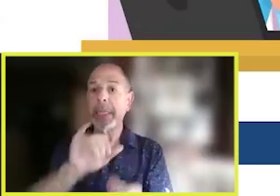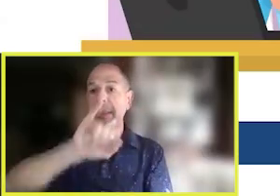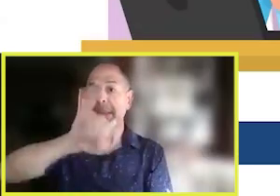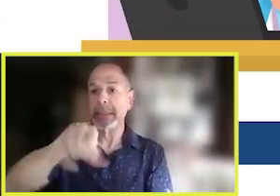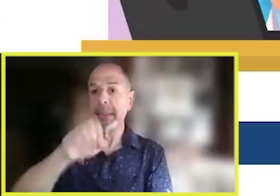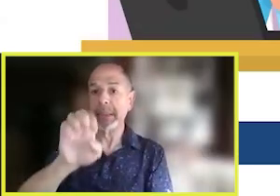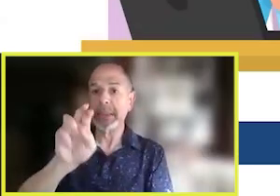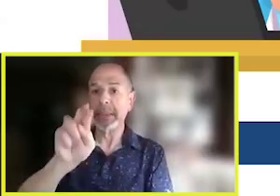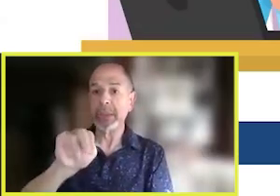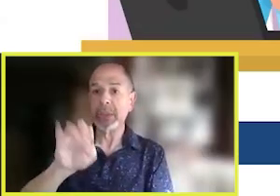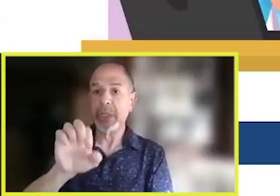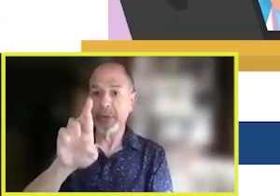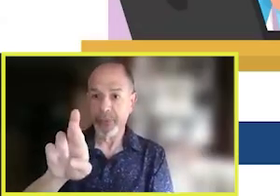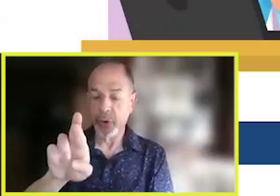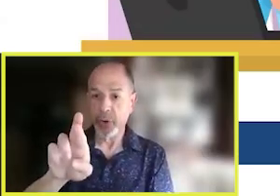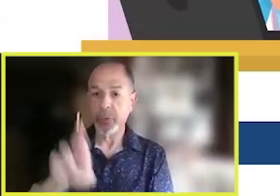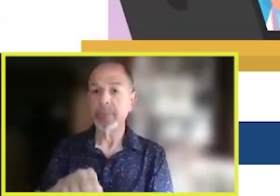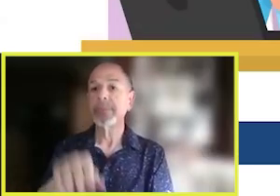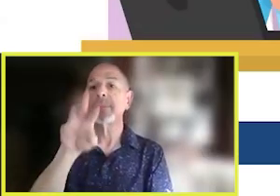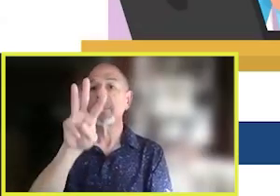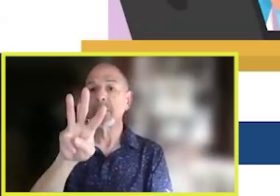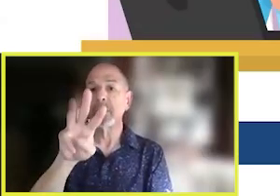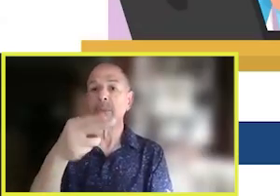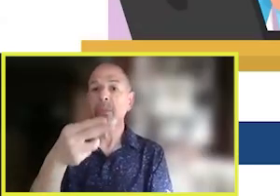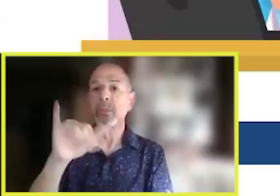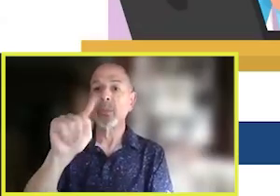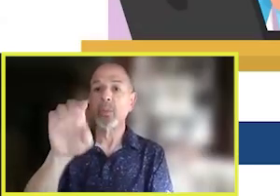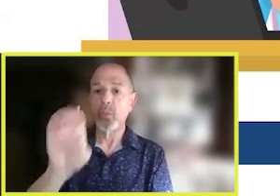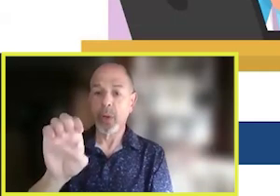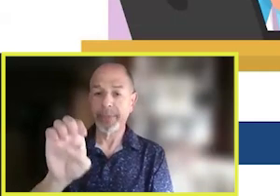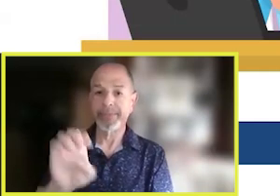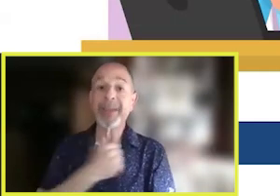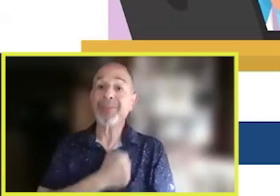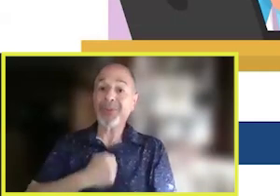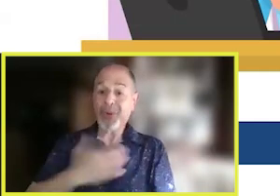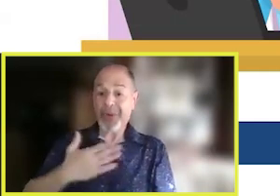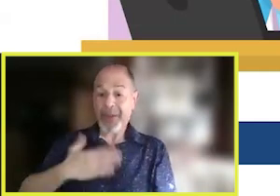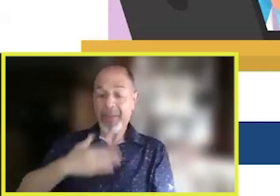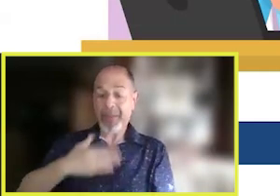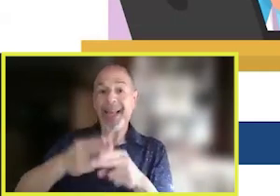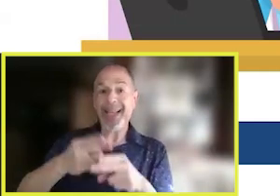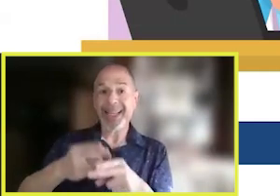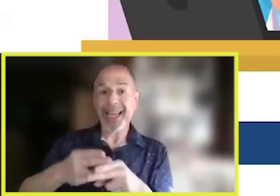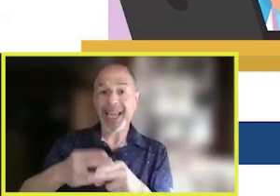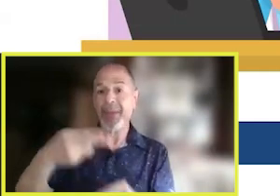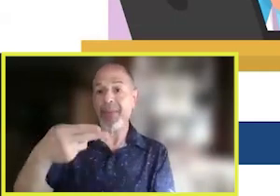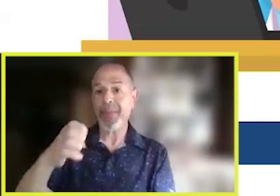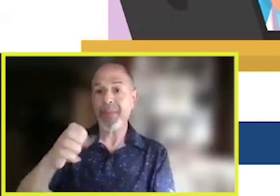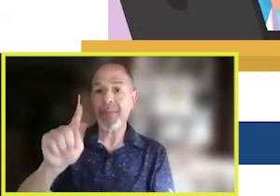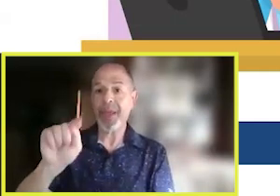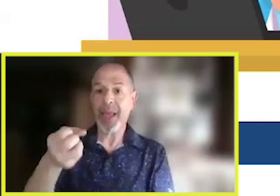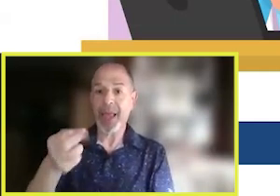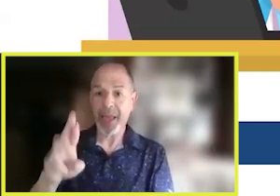before I started this slide, I should have said, my name is Heather Mincy. I'm the Assistant Director at the Division of